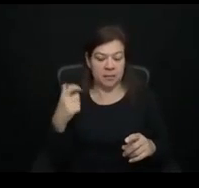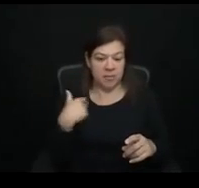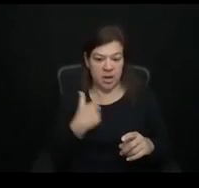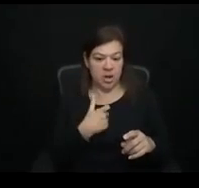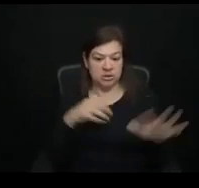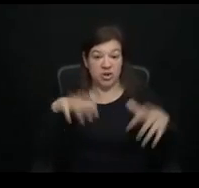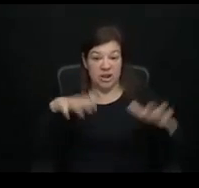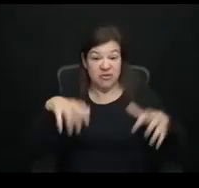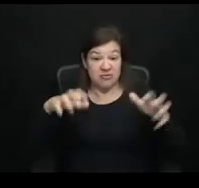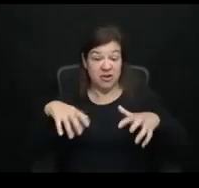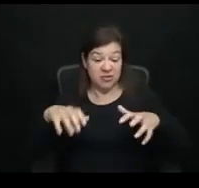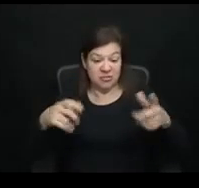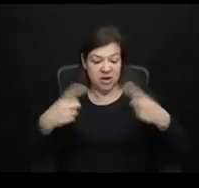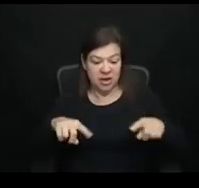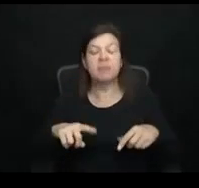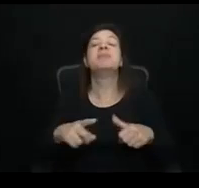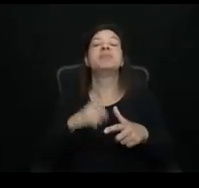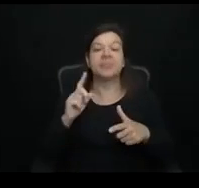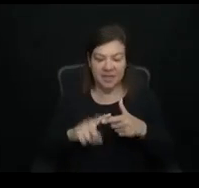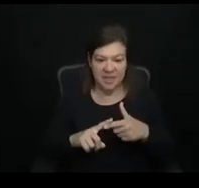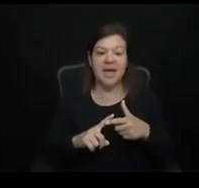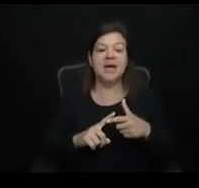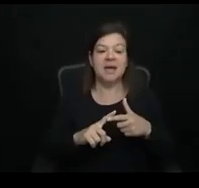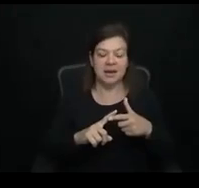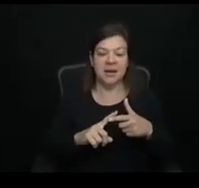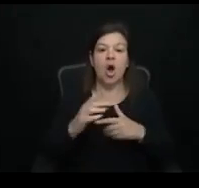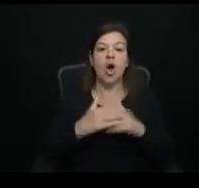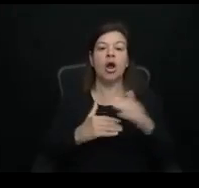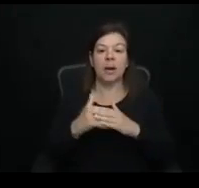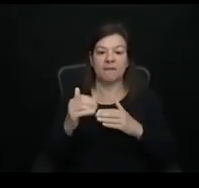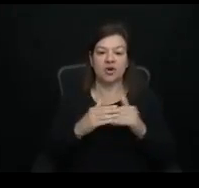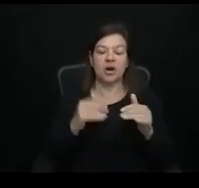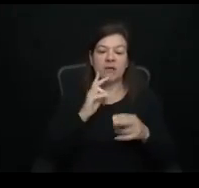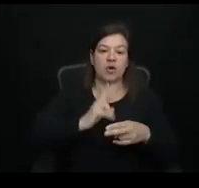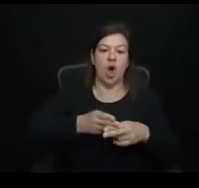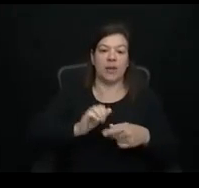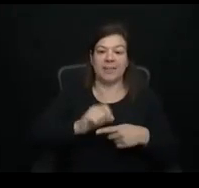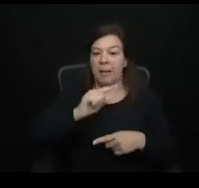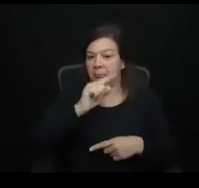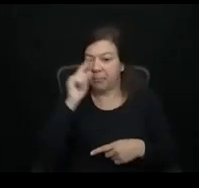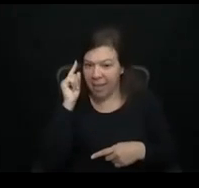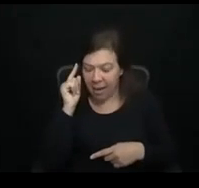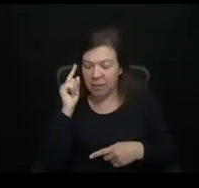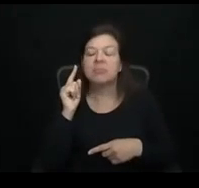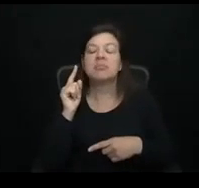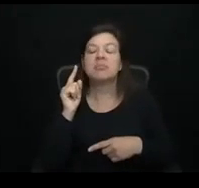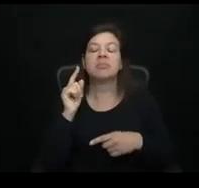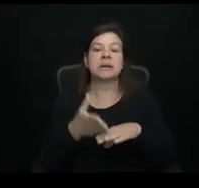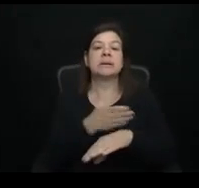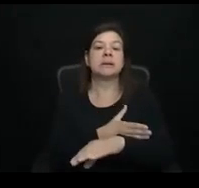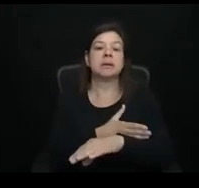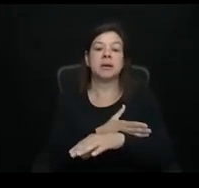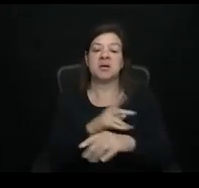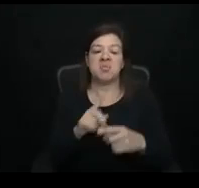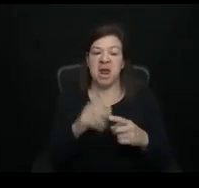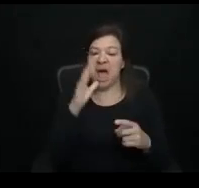of rain, let's say, then that starts to become, that comfort level increases, and we look at turning those black. But until then, I wouldn't